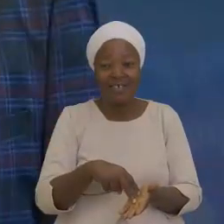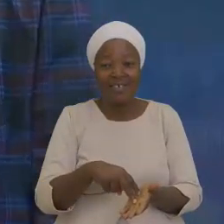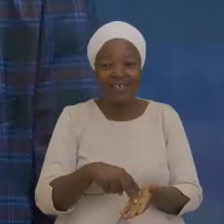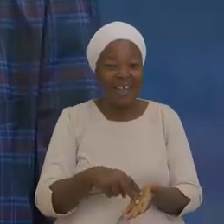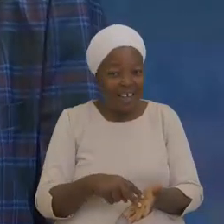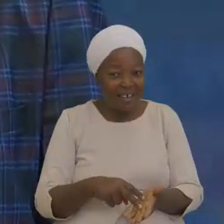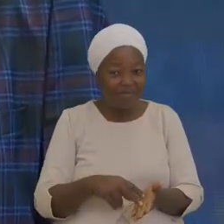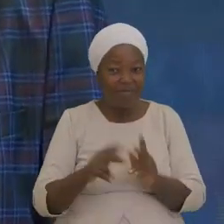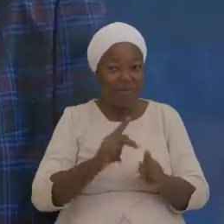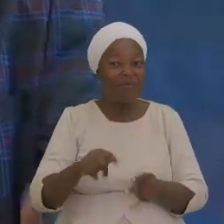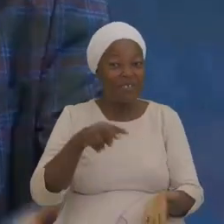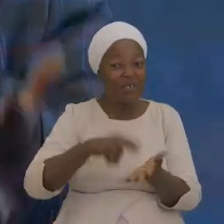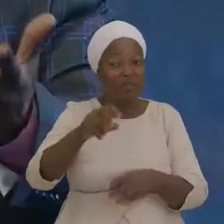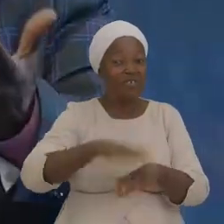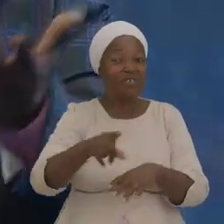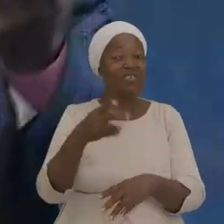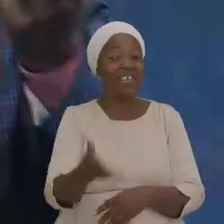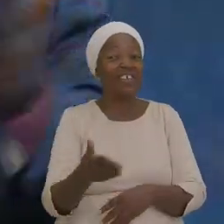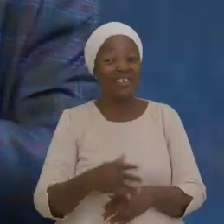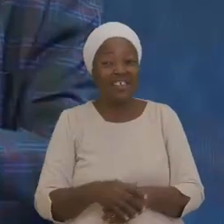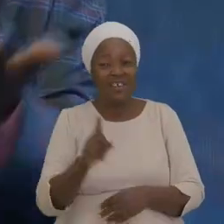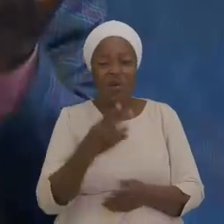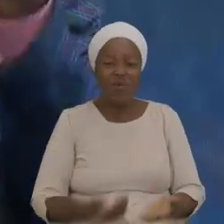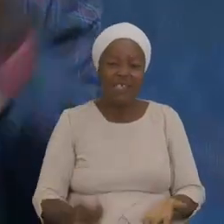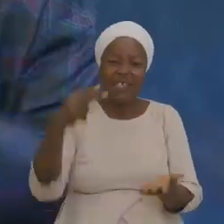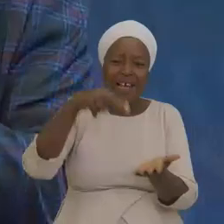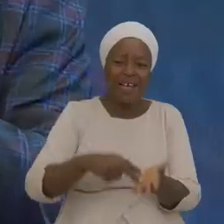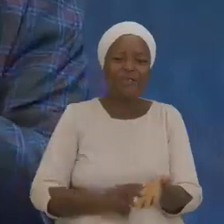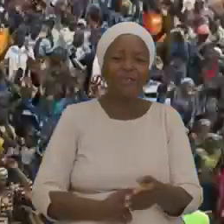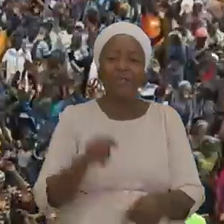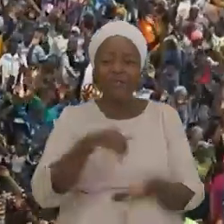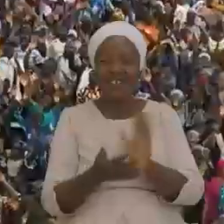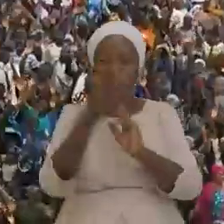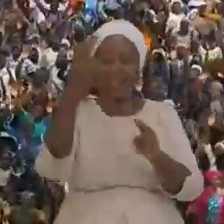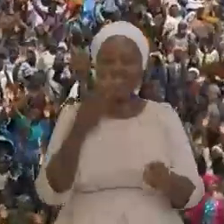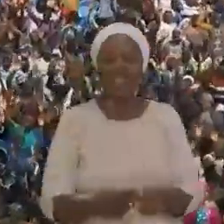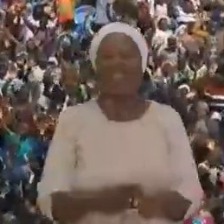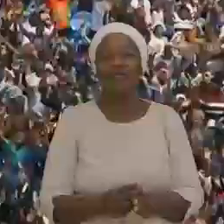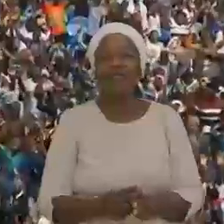there. You will rise up in Jesus' name.